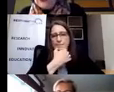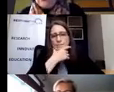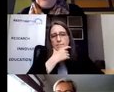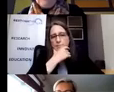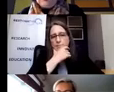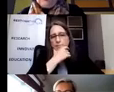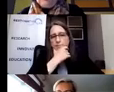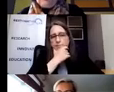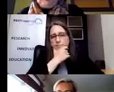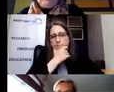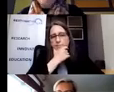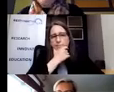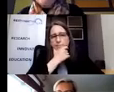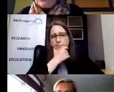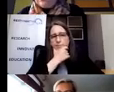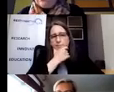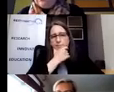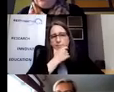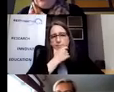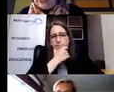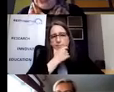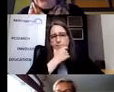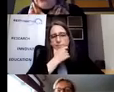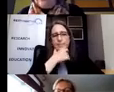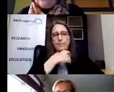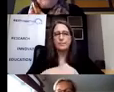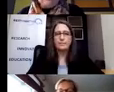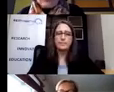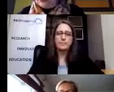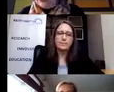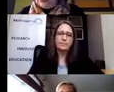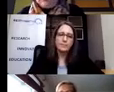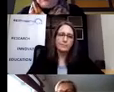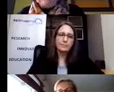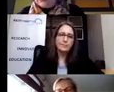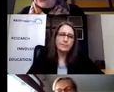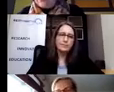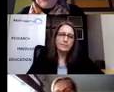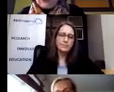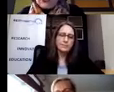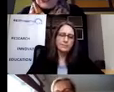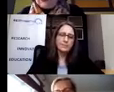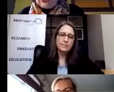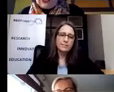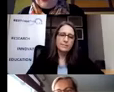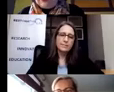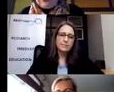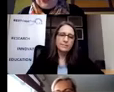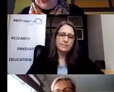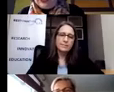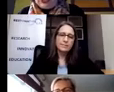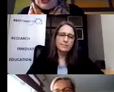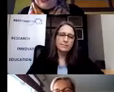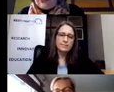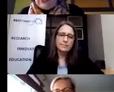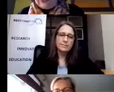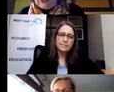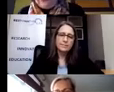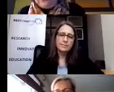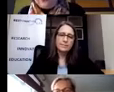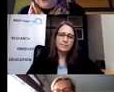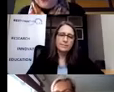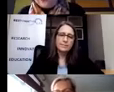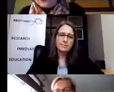intention to reach out, and without judgment and without saying, I'm reaching out to talk about what you did to your